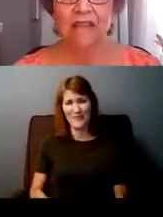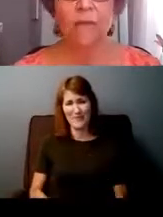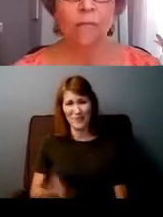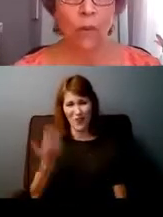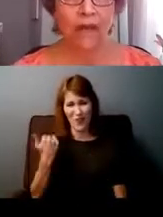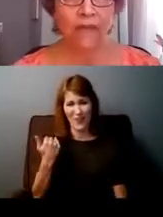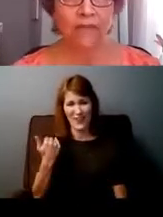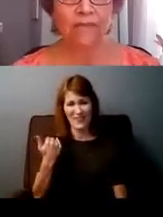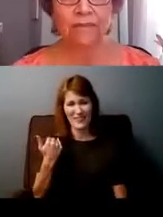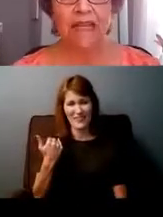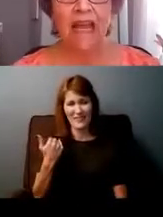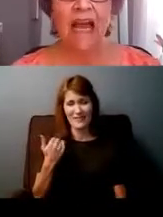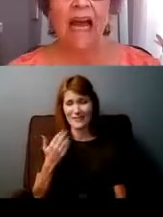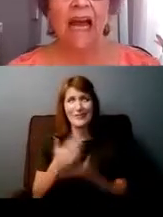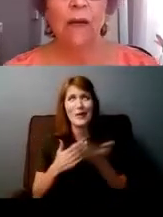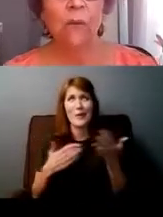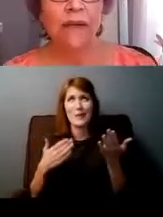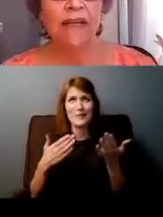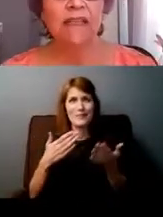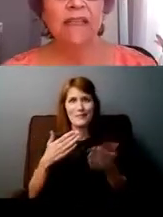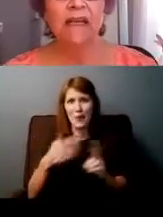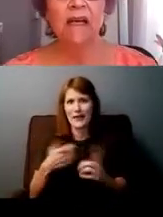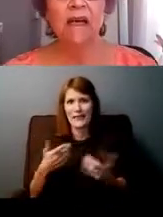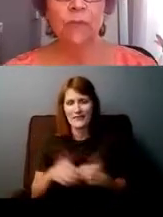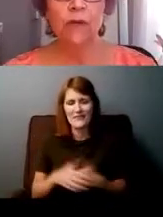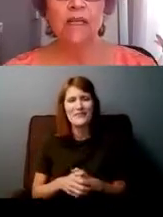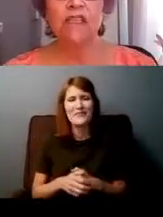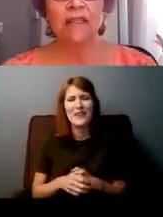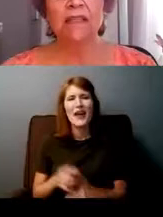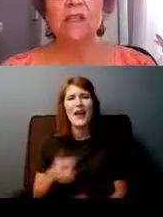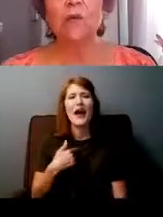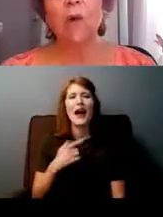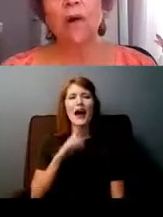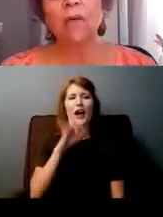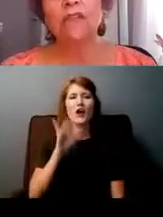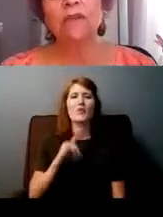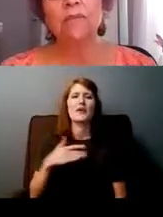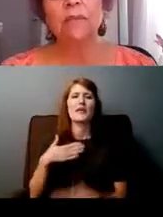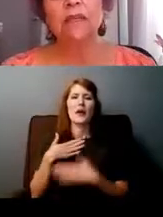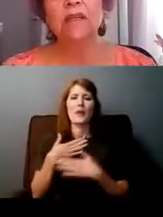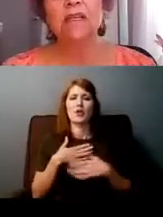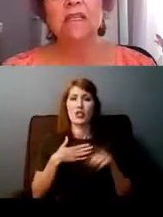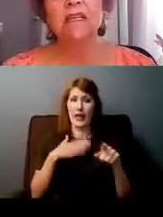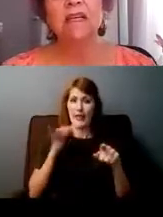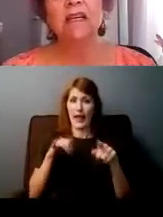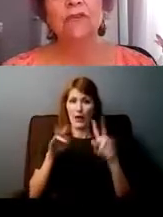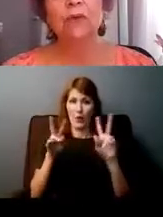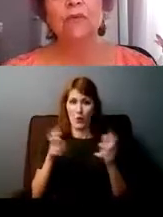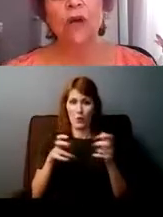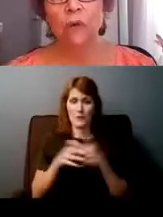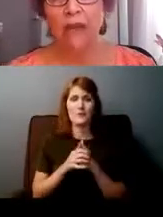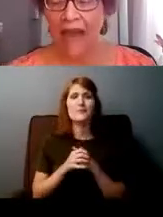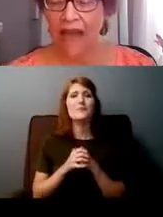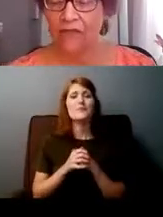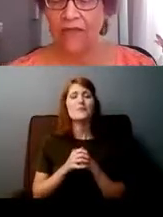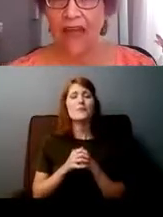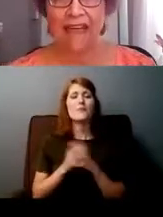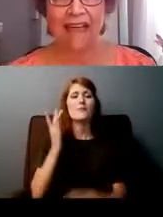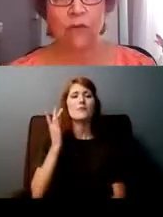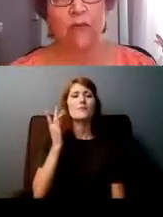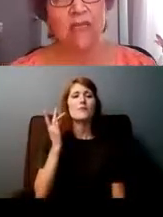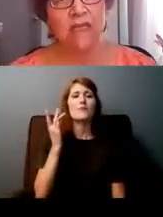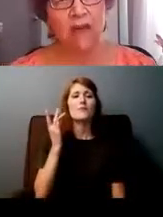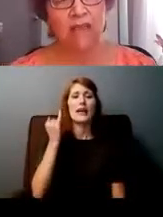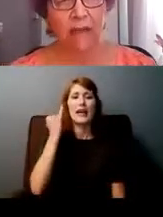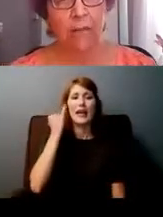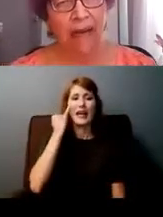at some point. I really appreciate this quote because if you don't have that